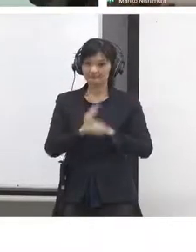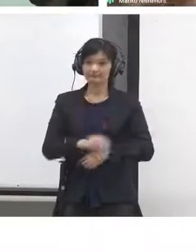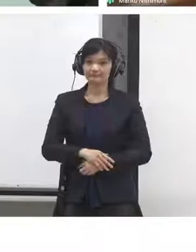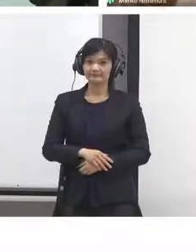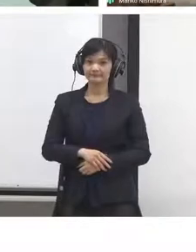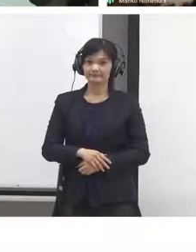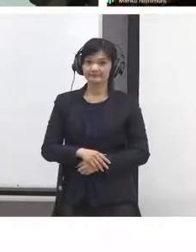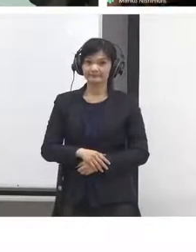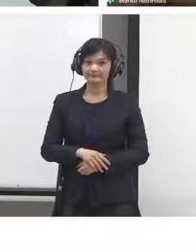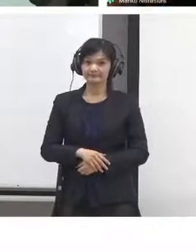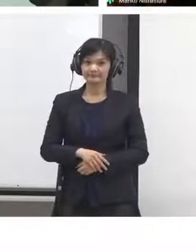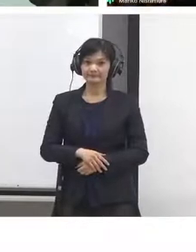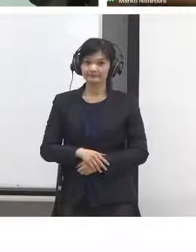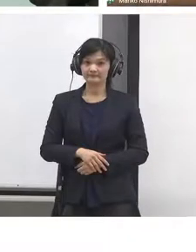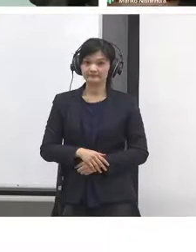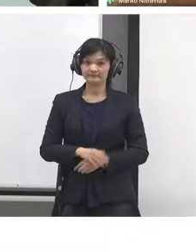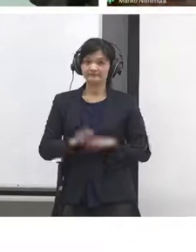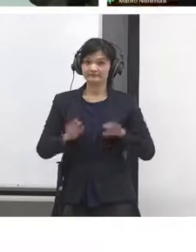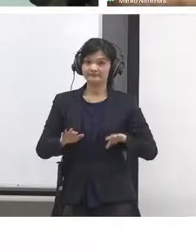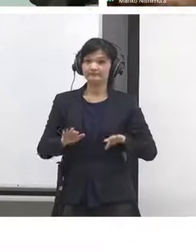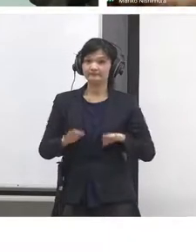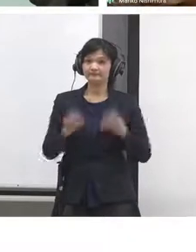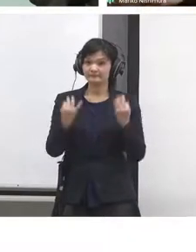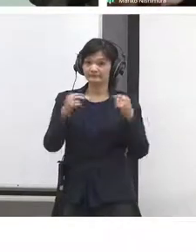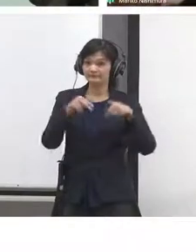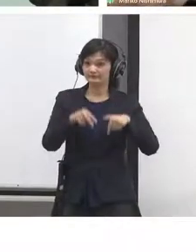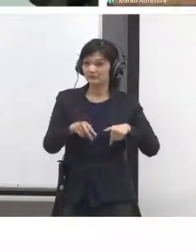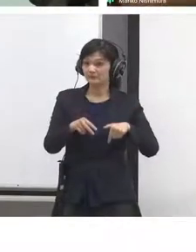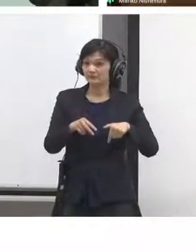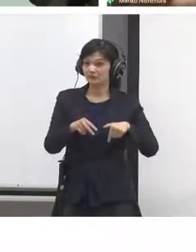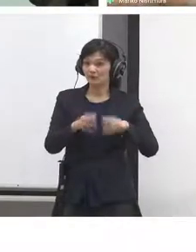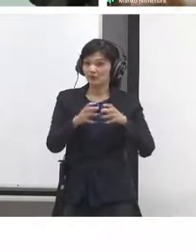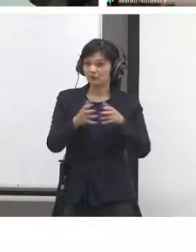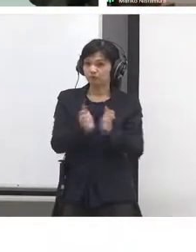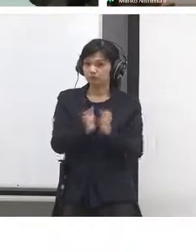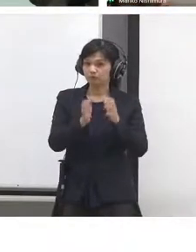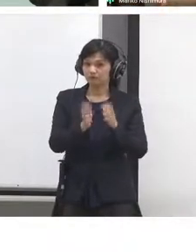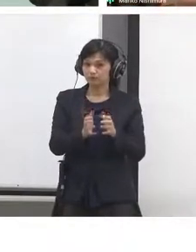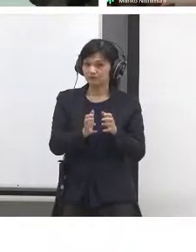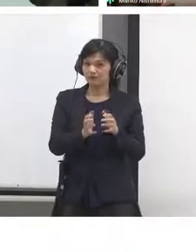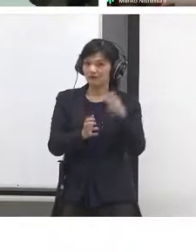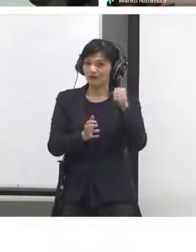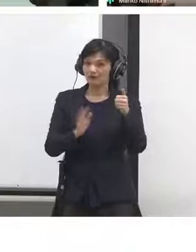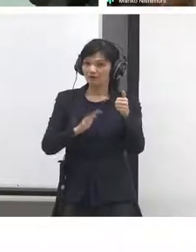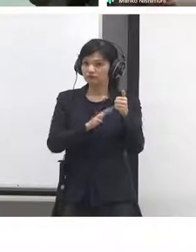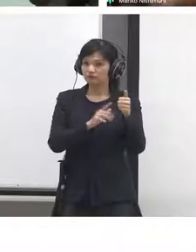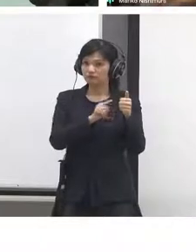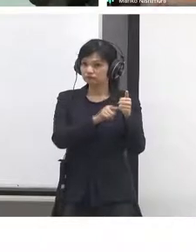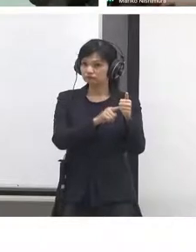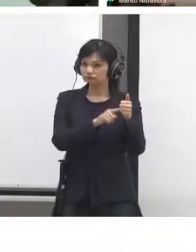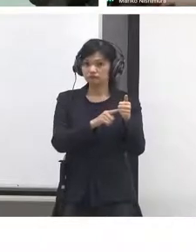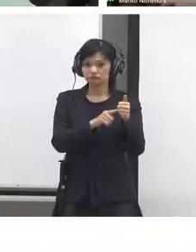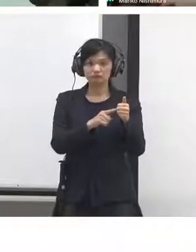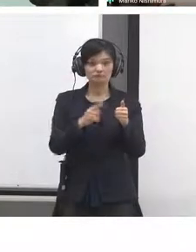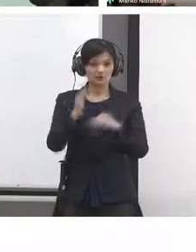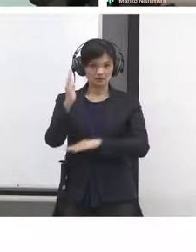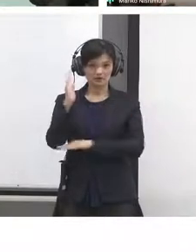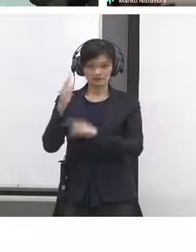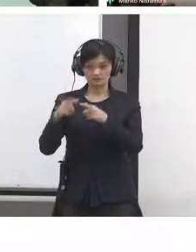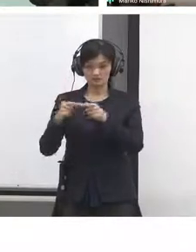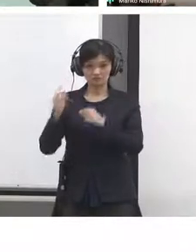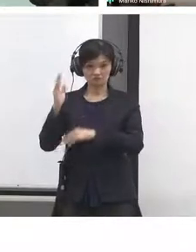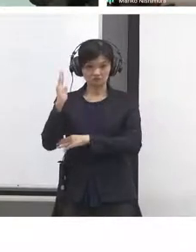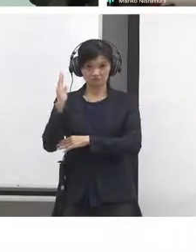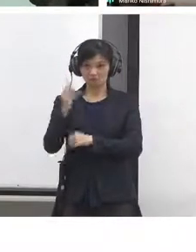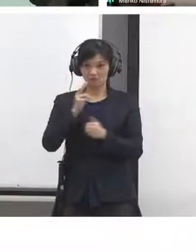parliament, but the, from the citizen, from the, you know, like Haru-san, I mean, the, not the politician. So this is